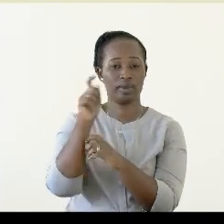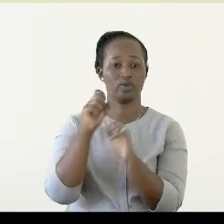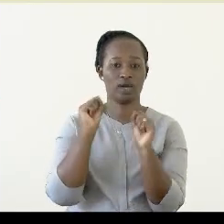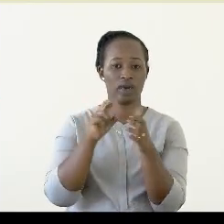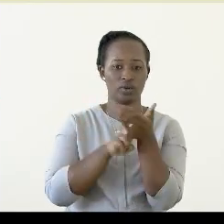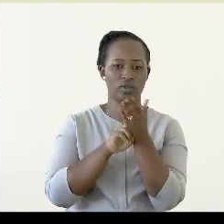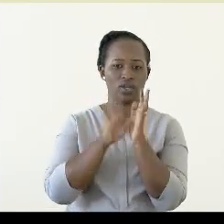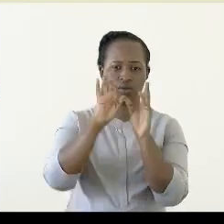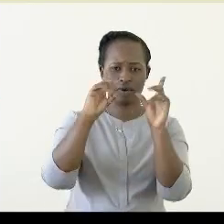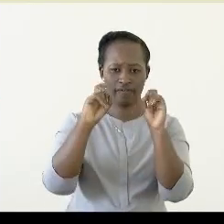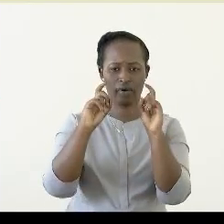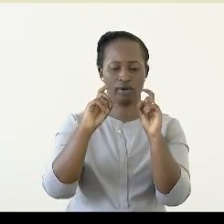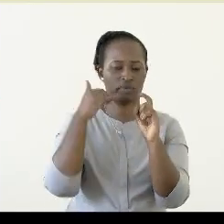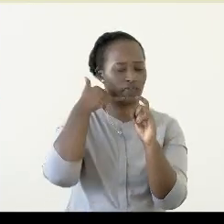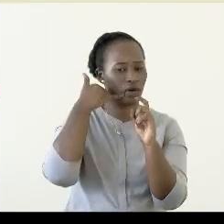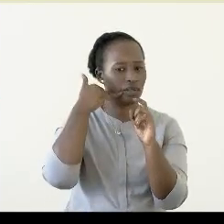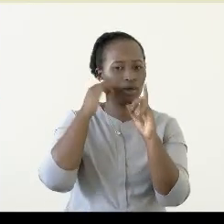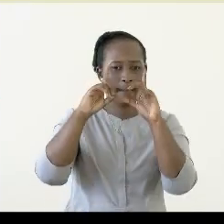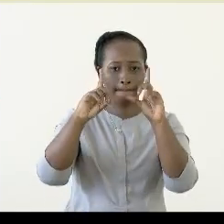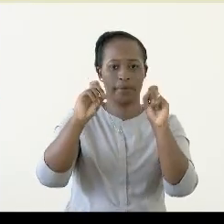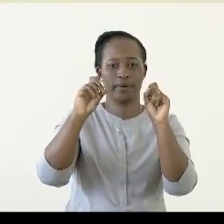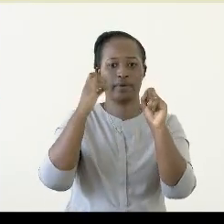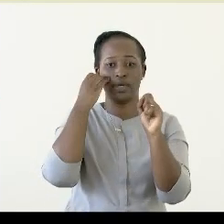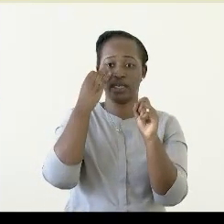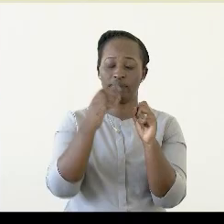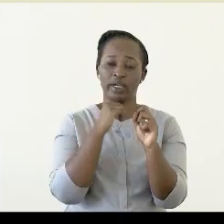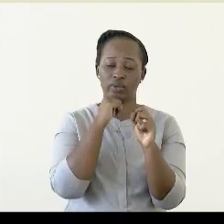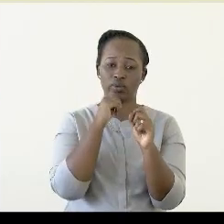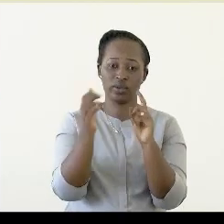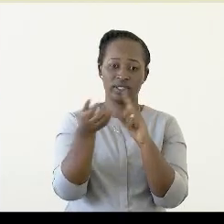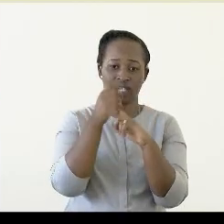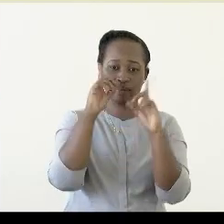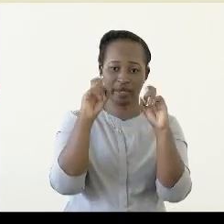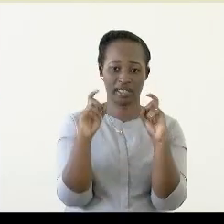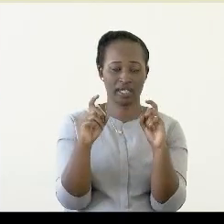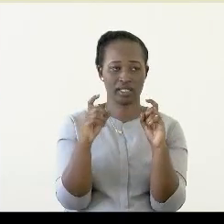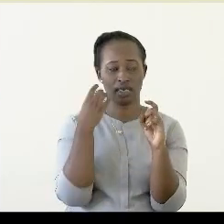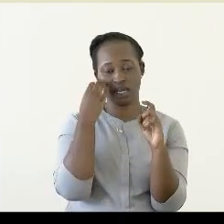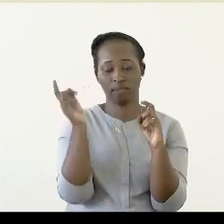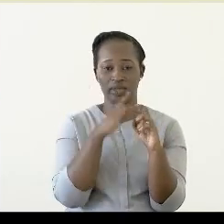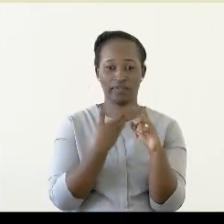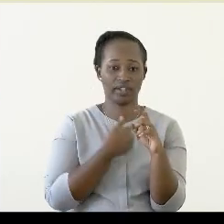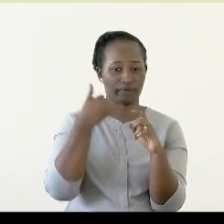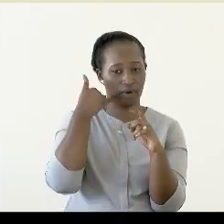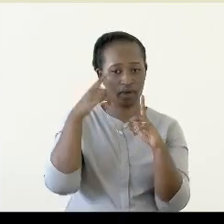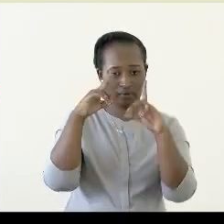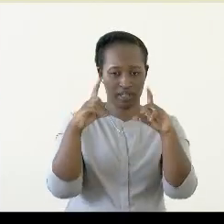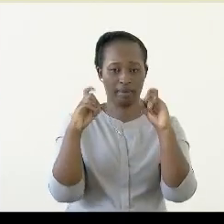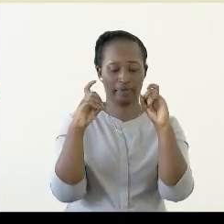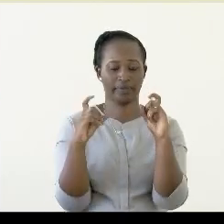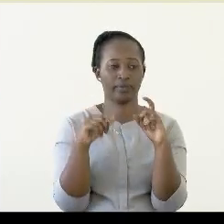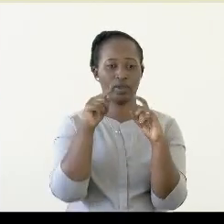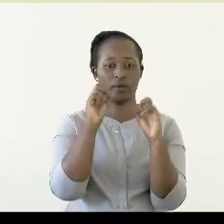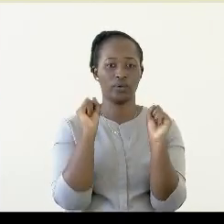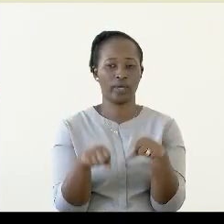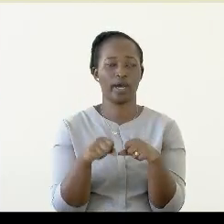phone and take pictures. But if you don't take the pictures, or if you don't get that phone to take the picture, you